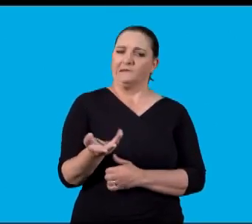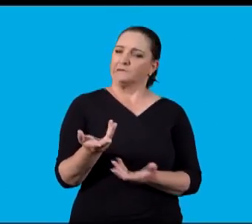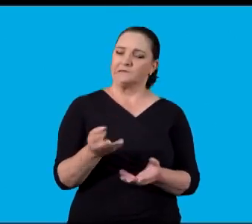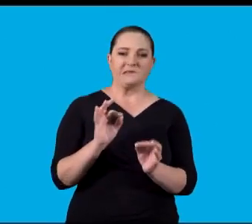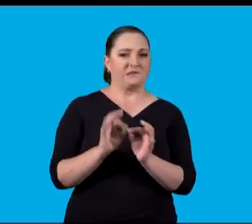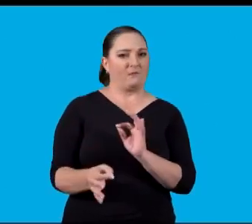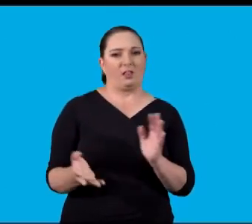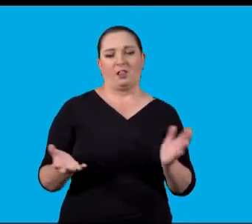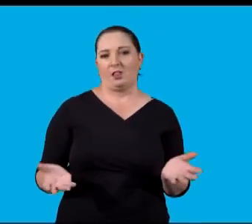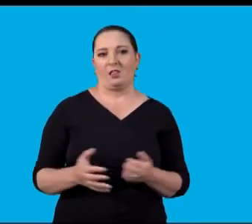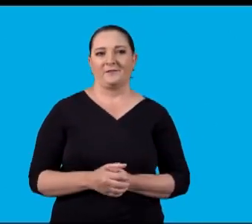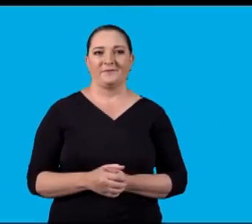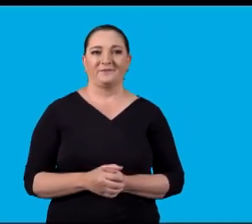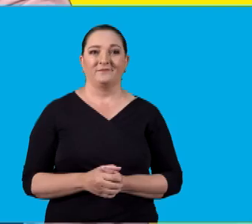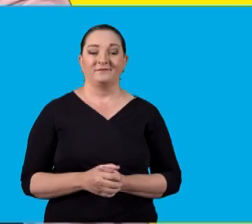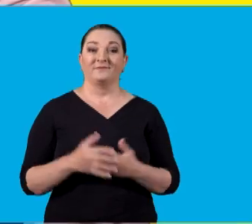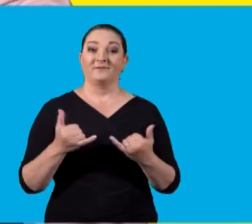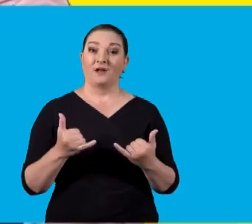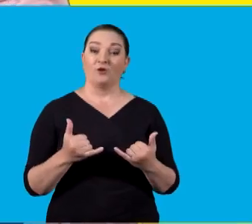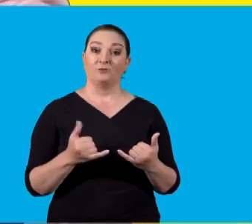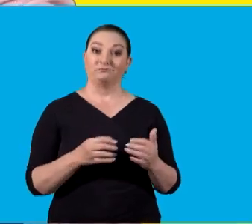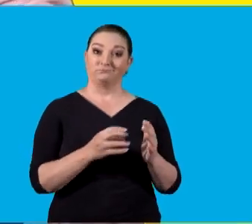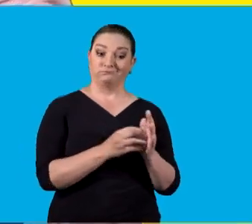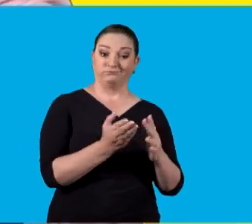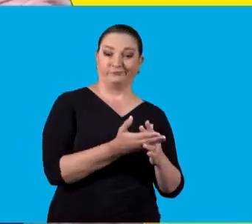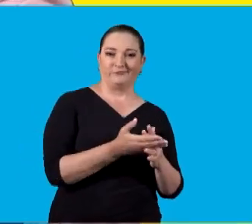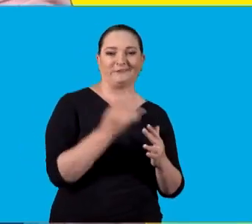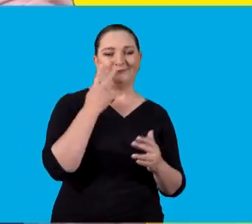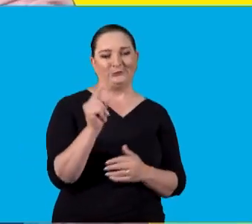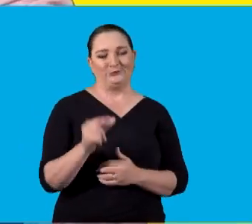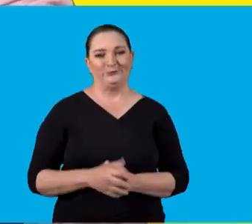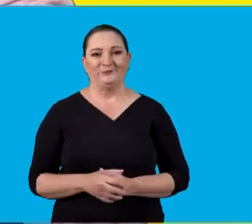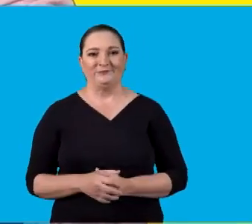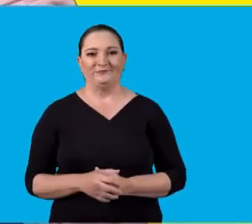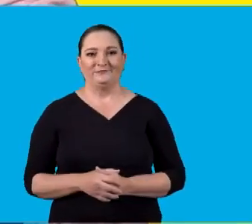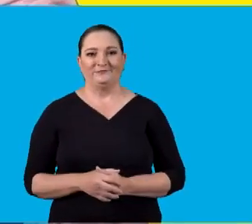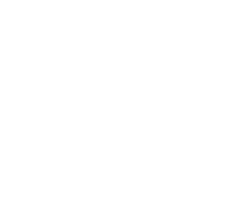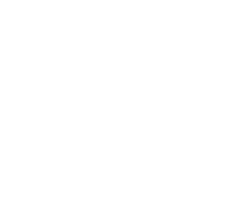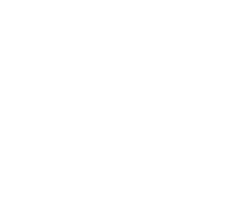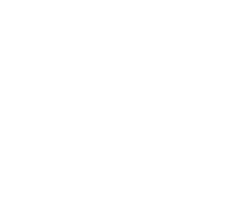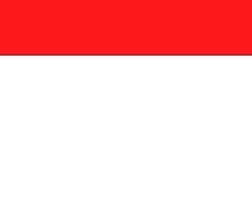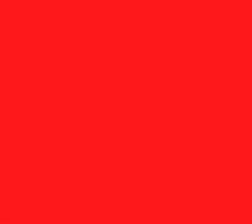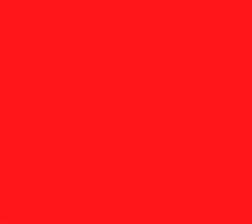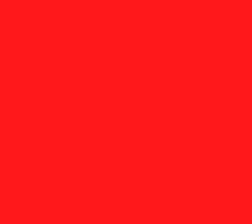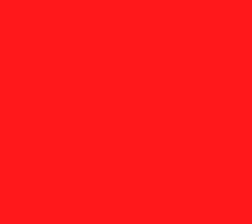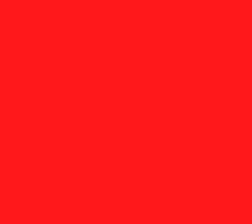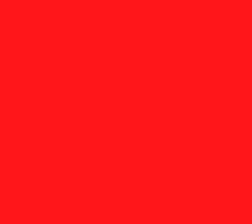443,500. As simple as that. Dear learners, let's go for a net break and I'll see you shortly.